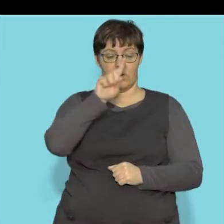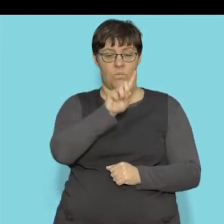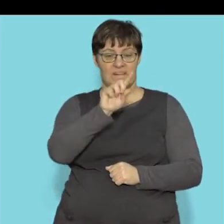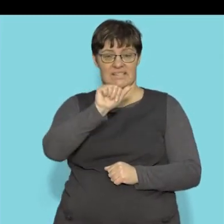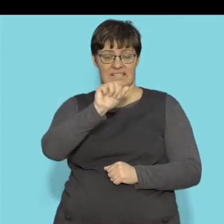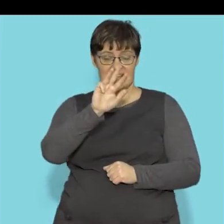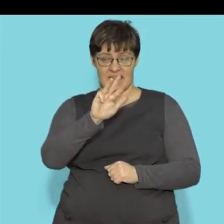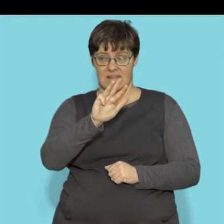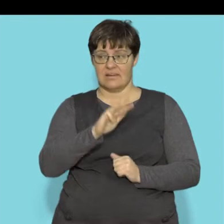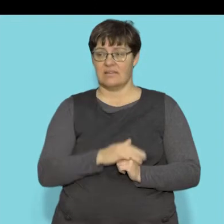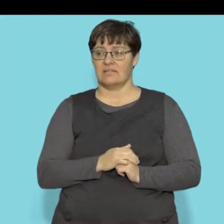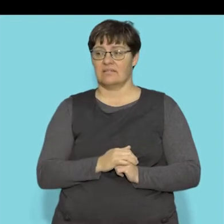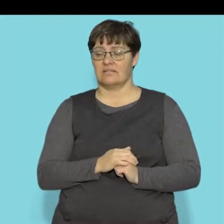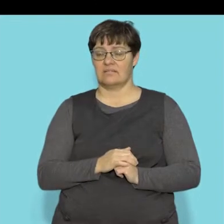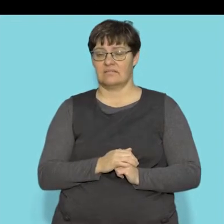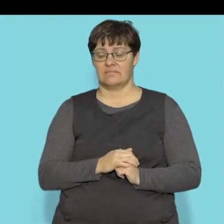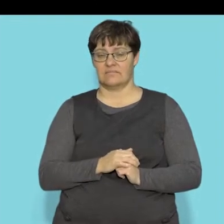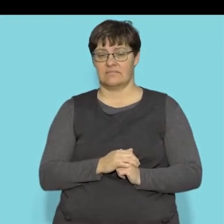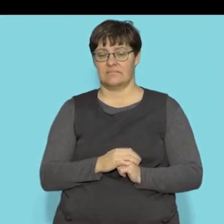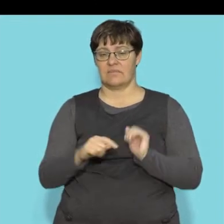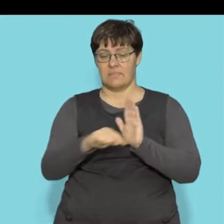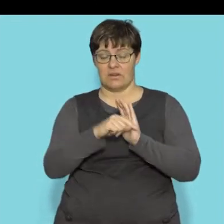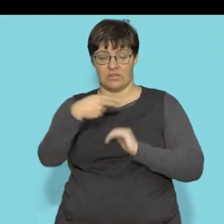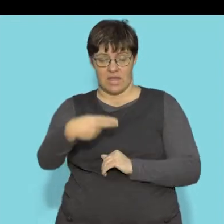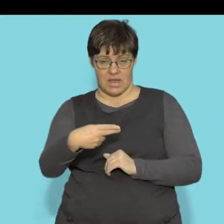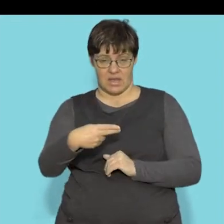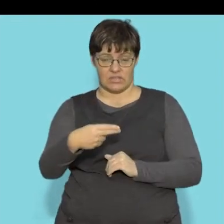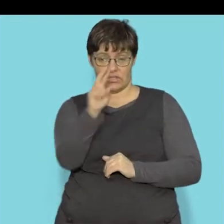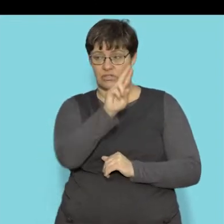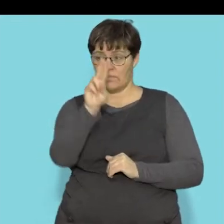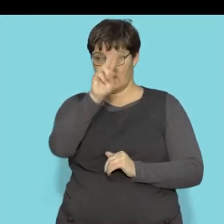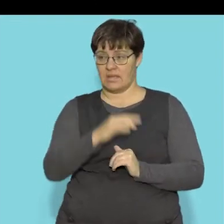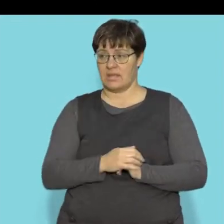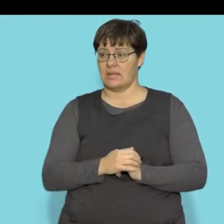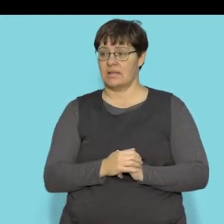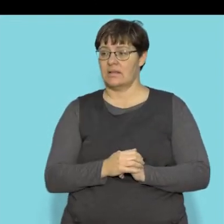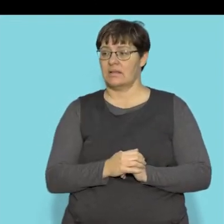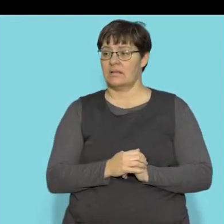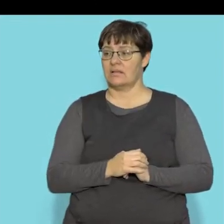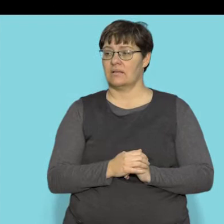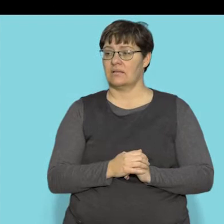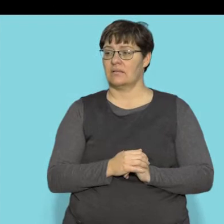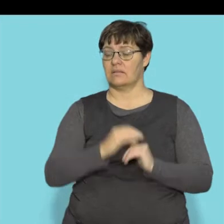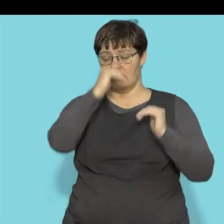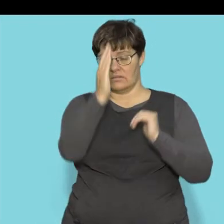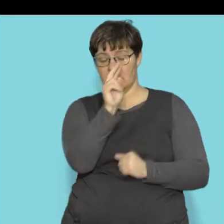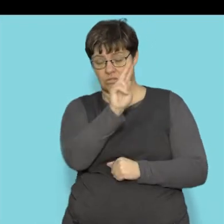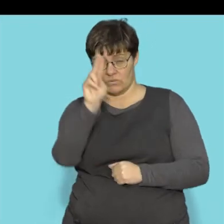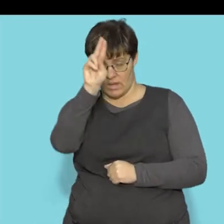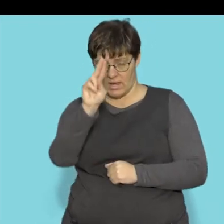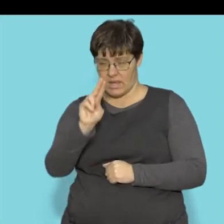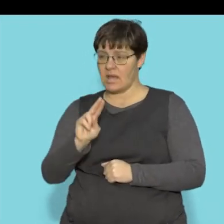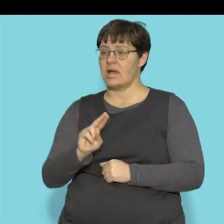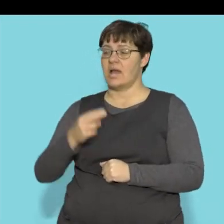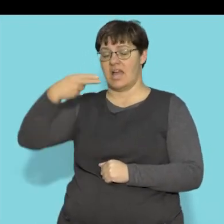written as the square root of 169 minus h squared. This will be squared and multiplied